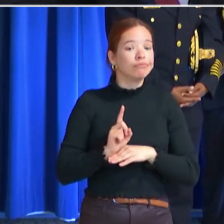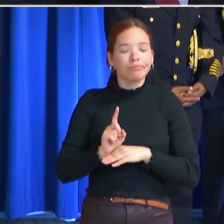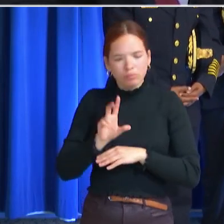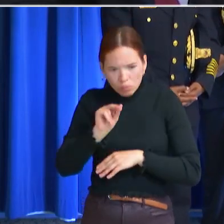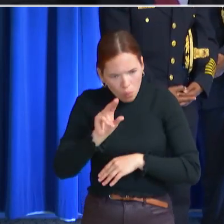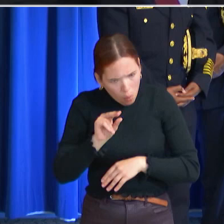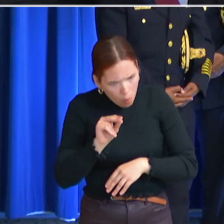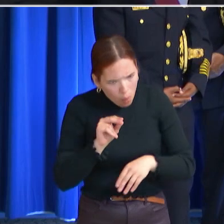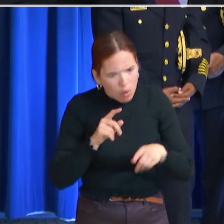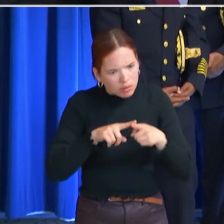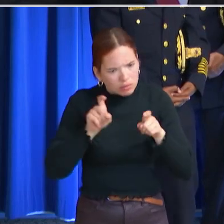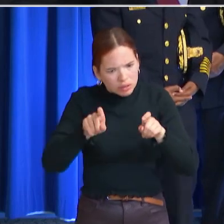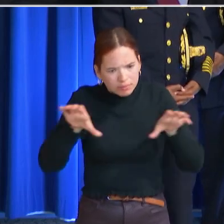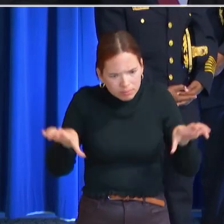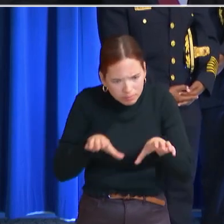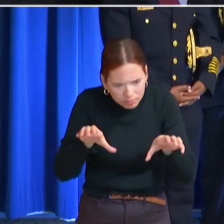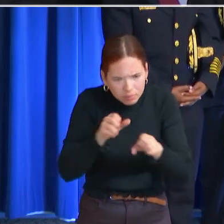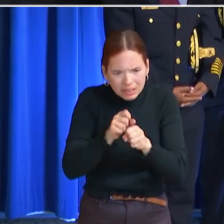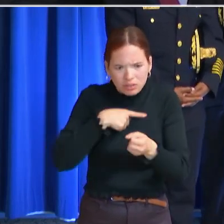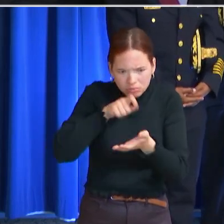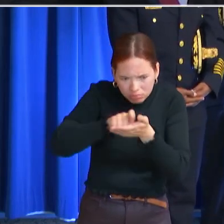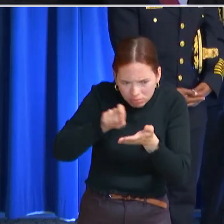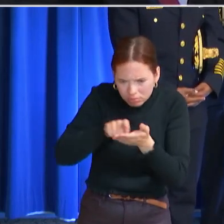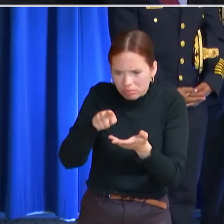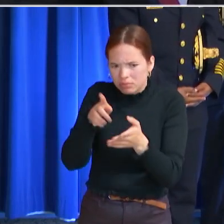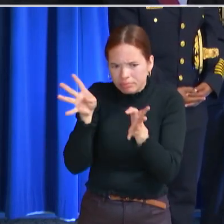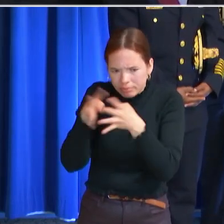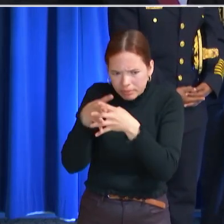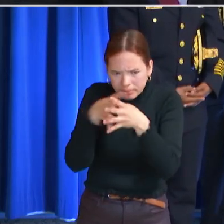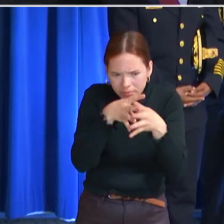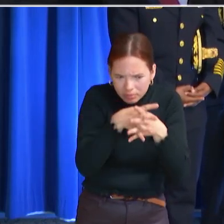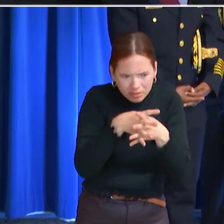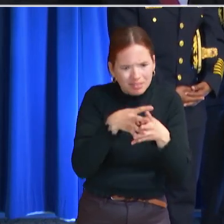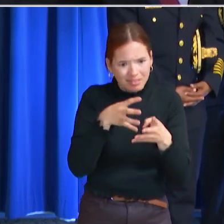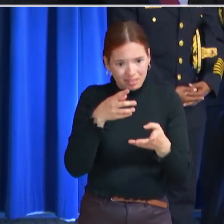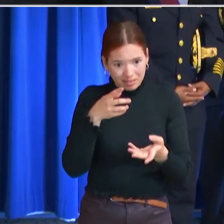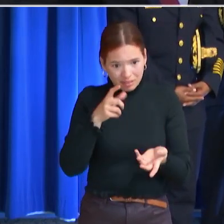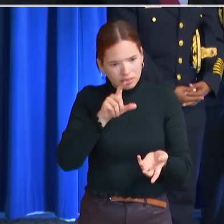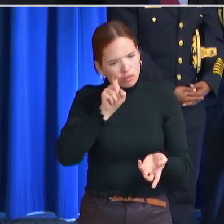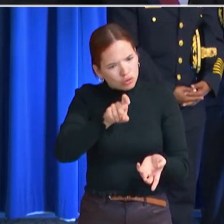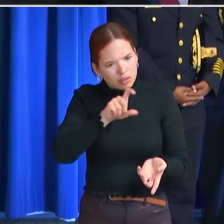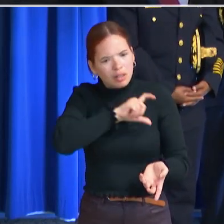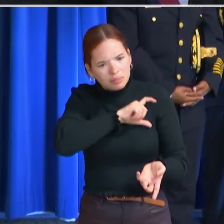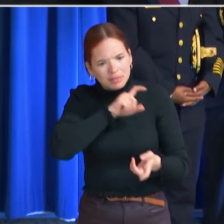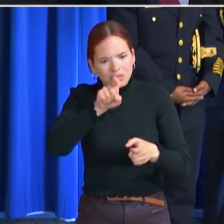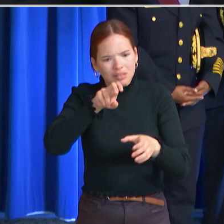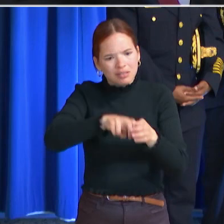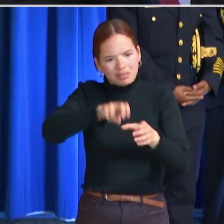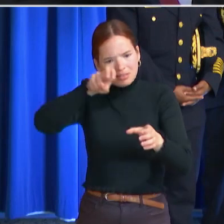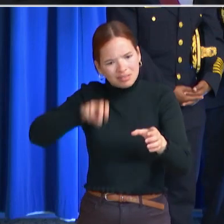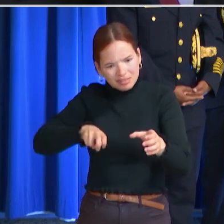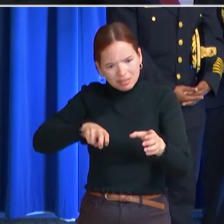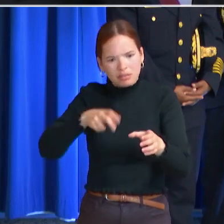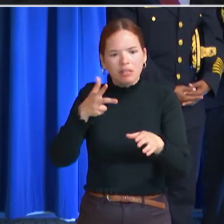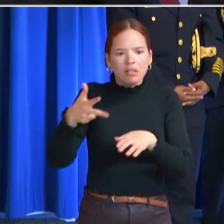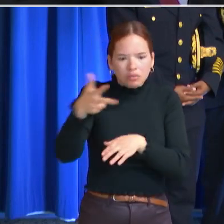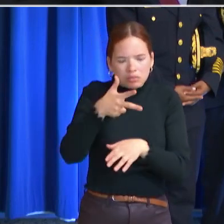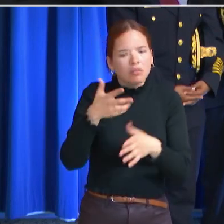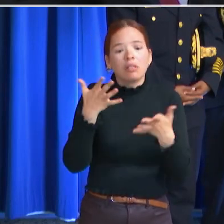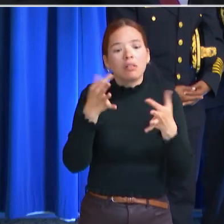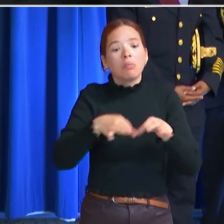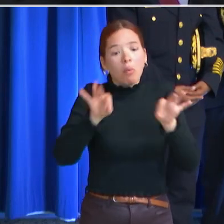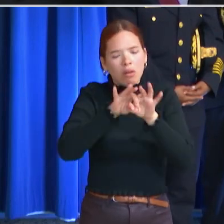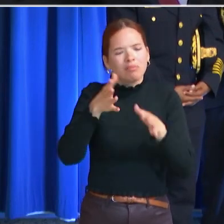writing tickets and making arrests. This is about officers getting out of their vehicles and engaging with the community. By